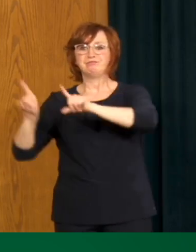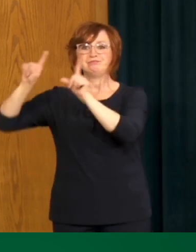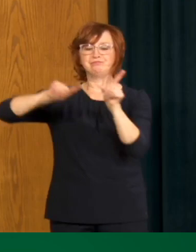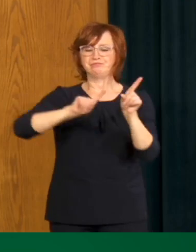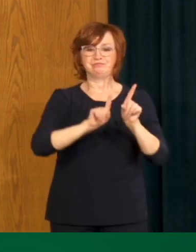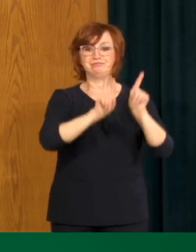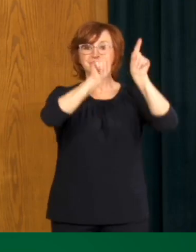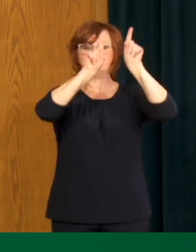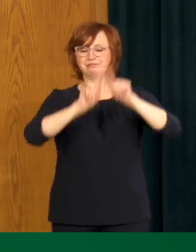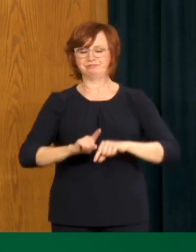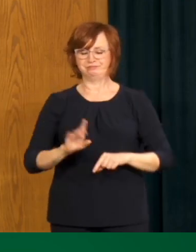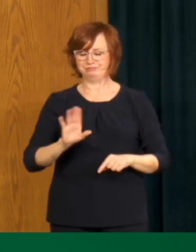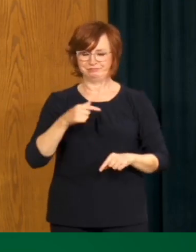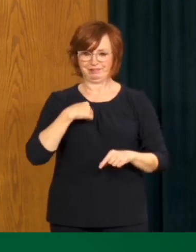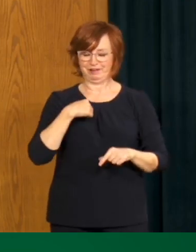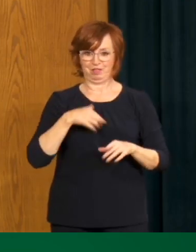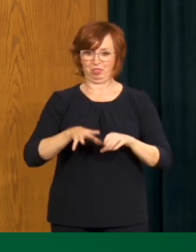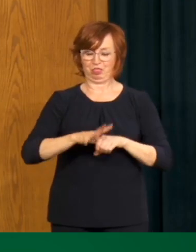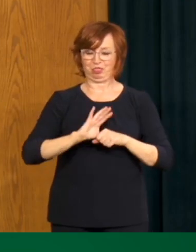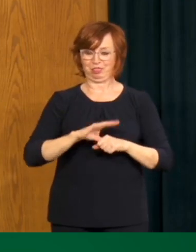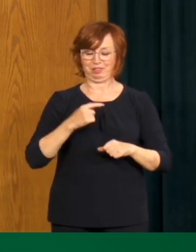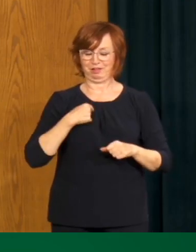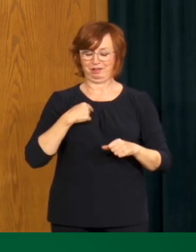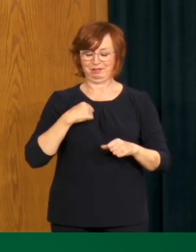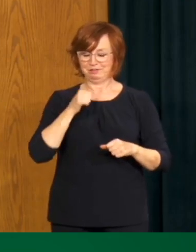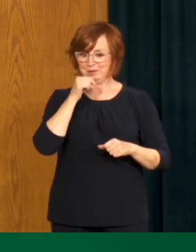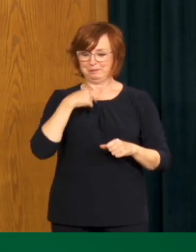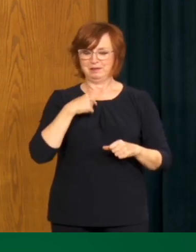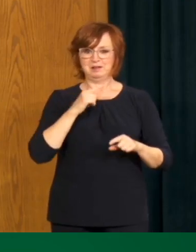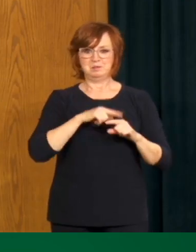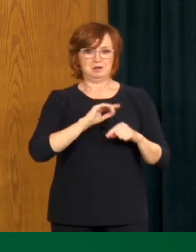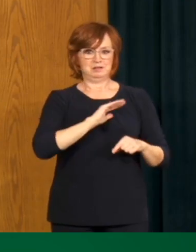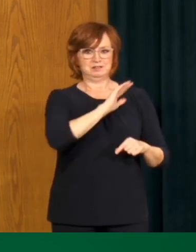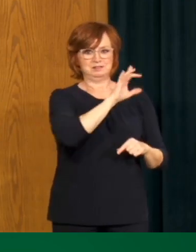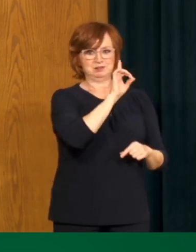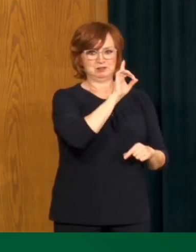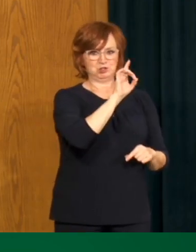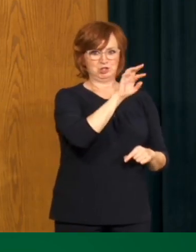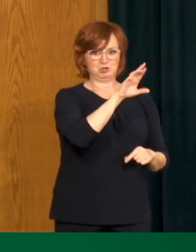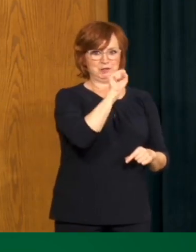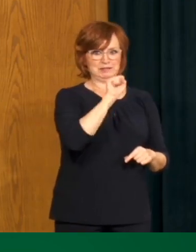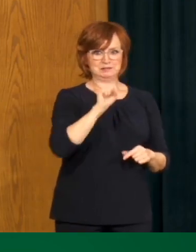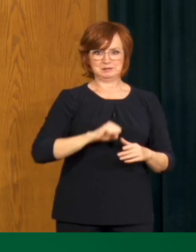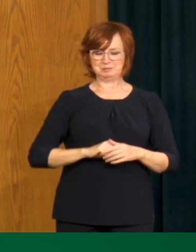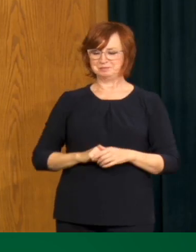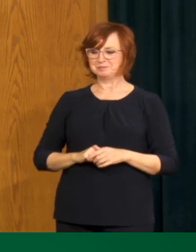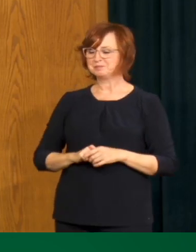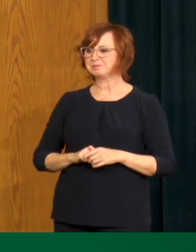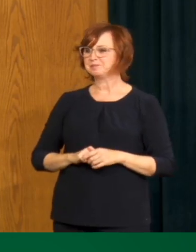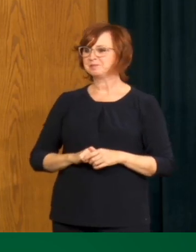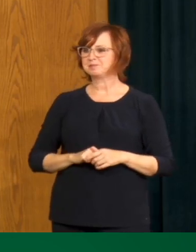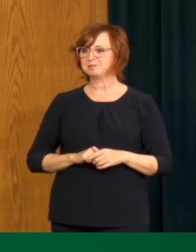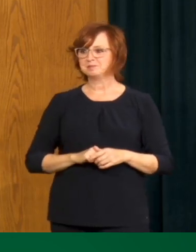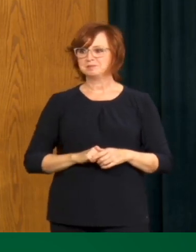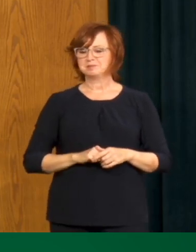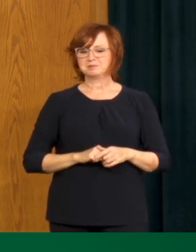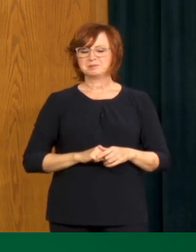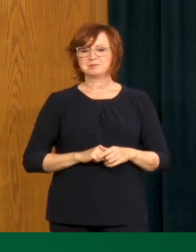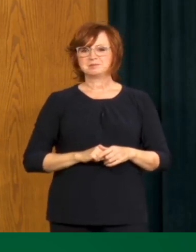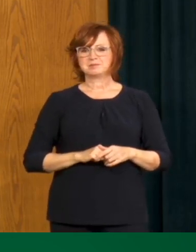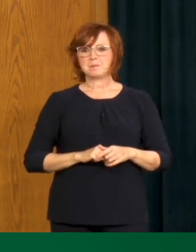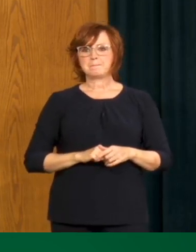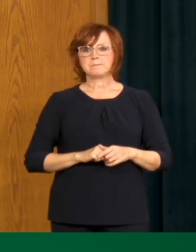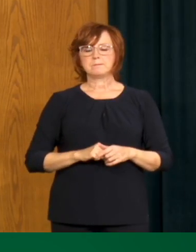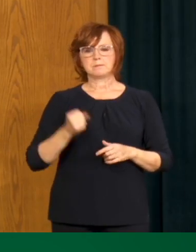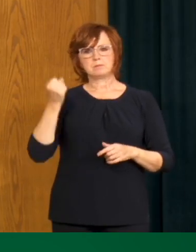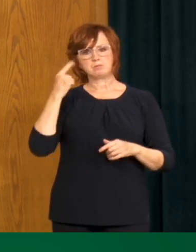as important as me not synchronized swimming. Yeah, I think the guidelines have some basic precautions around, how many people can